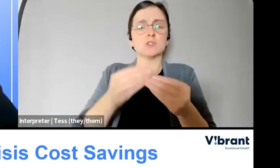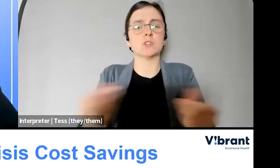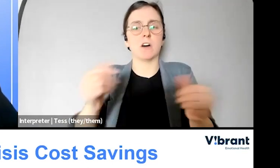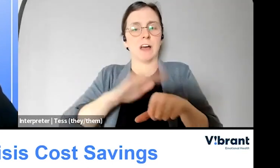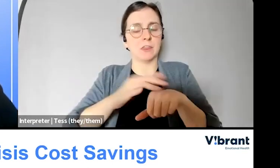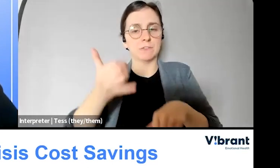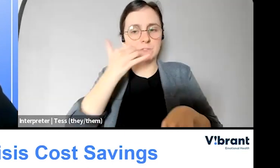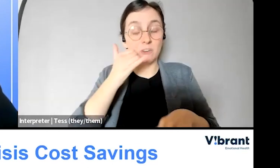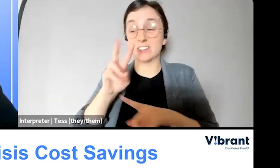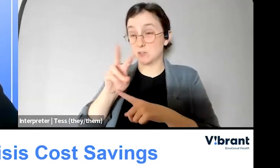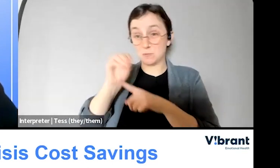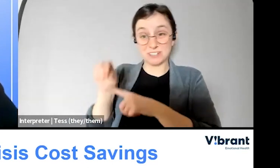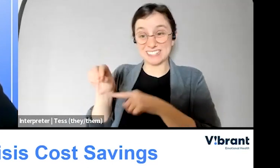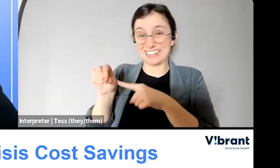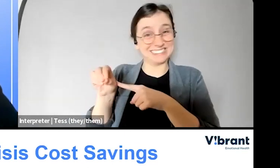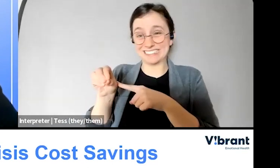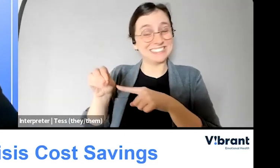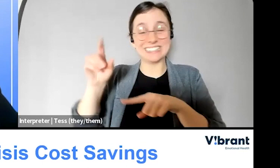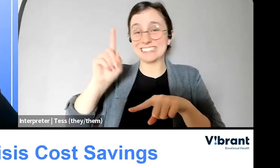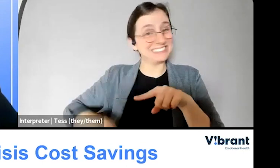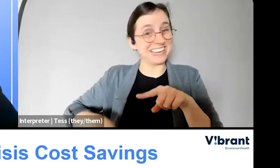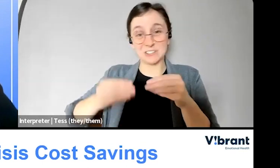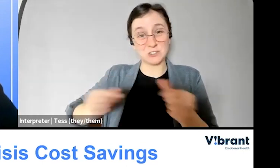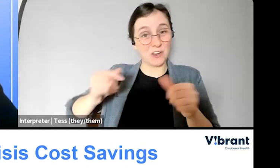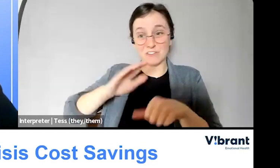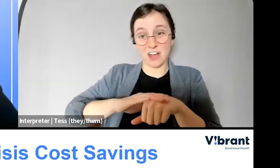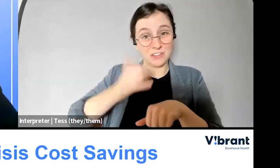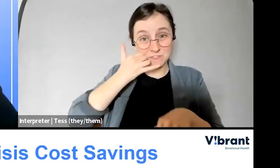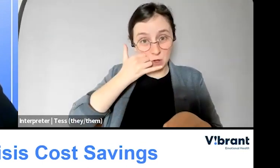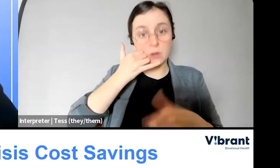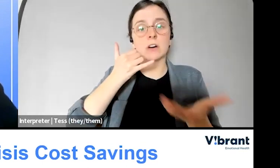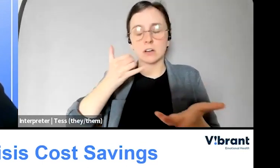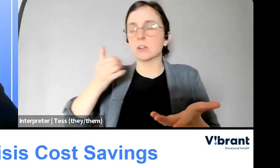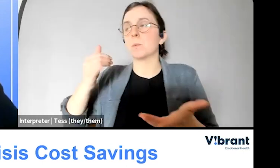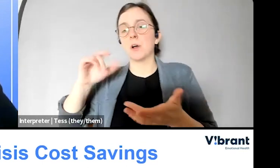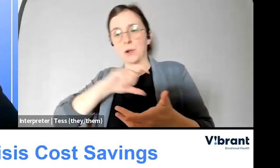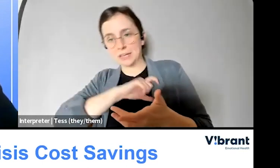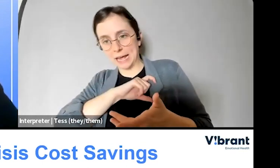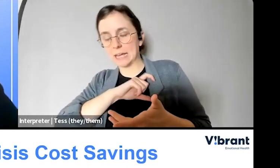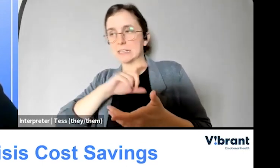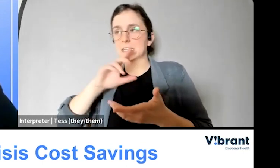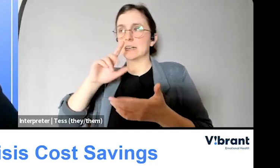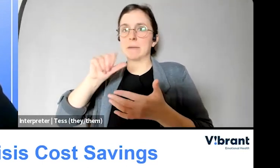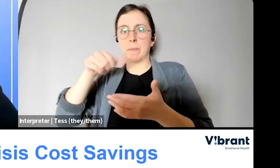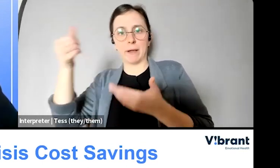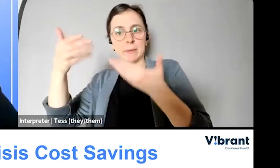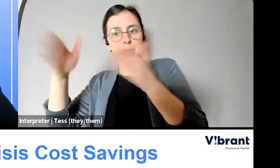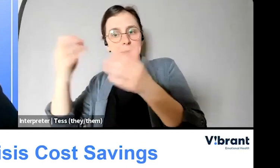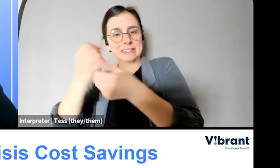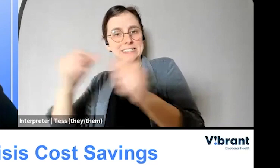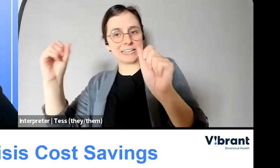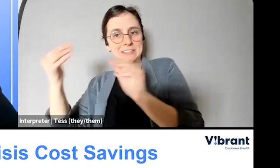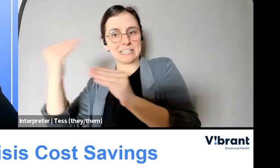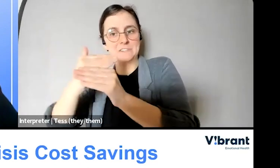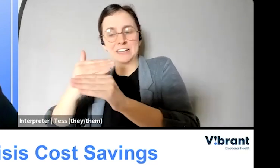able to be resolved in lieu of law enforcement or other public safety interventions that may